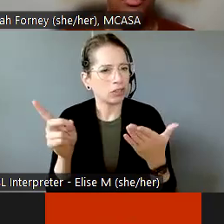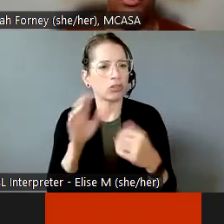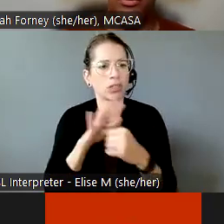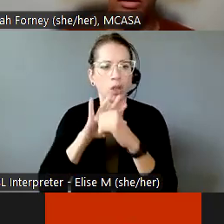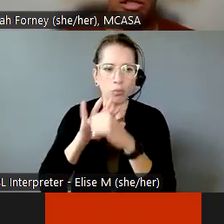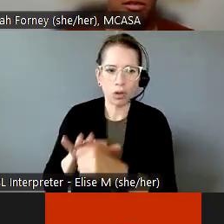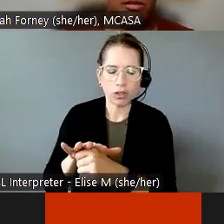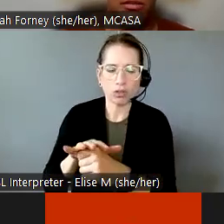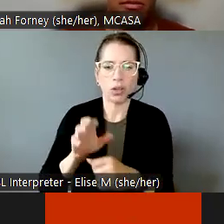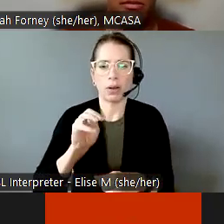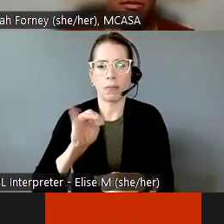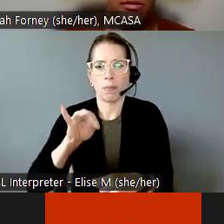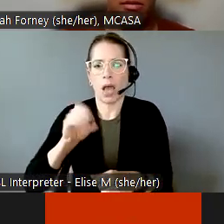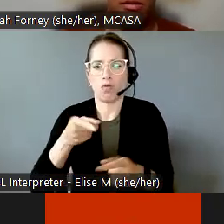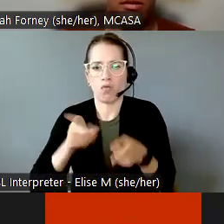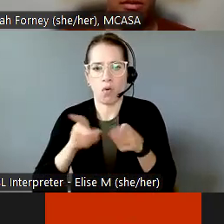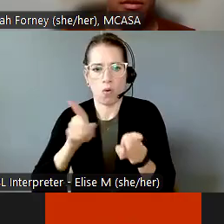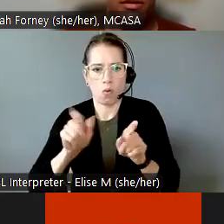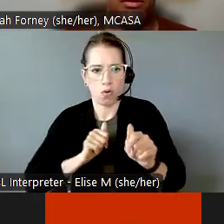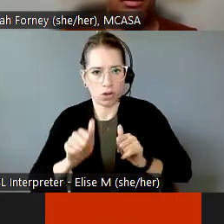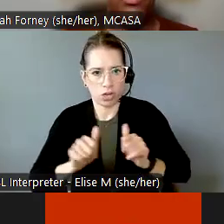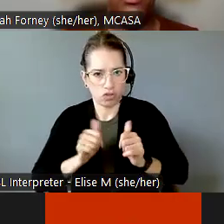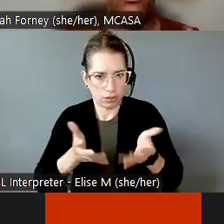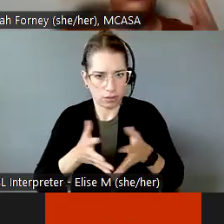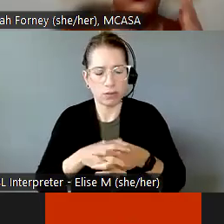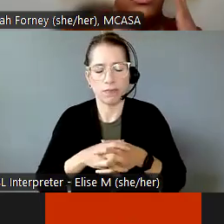and microaggressions.